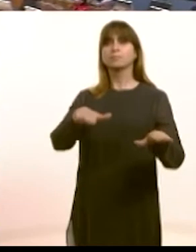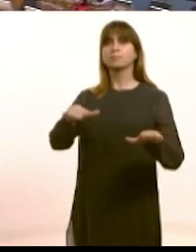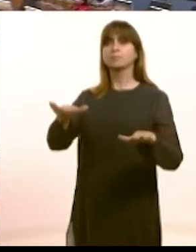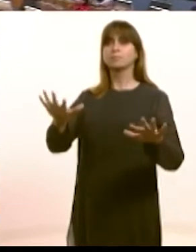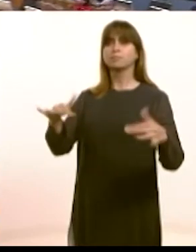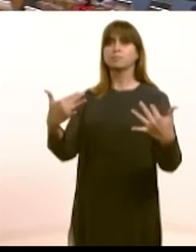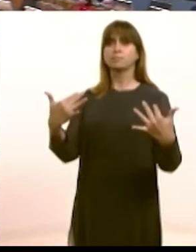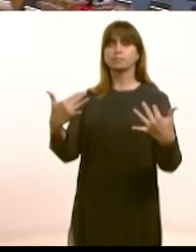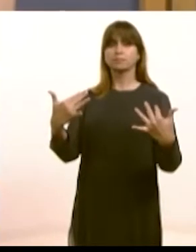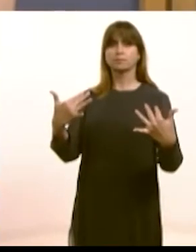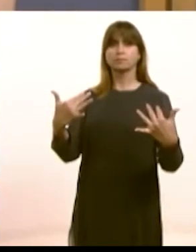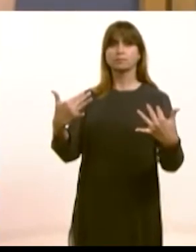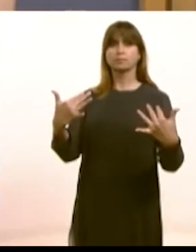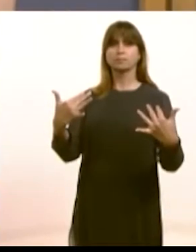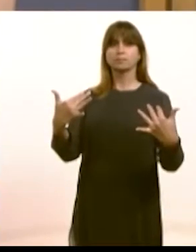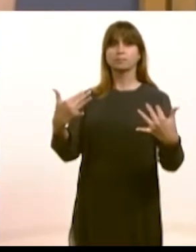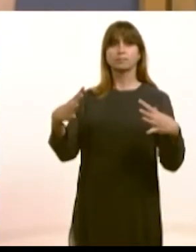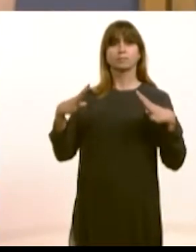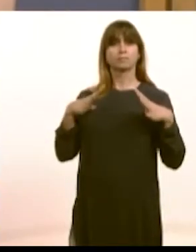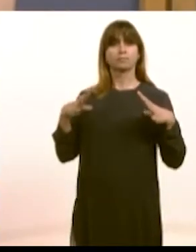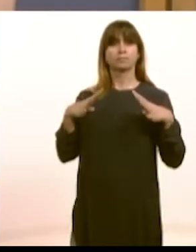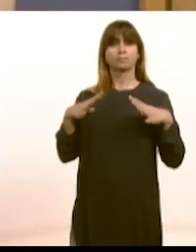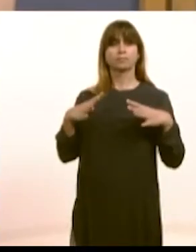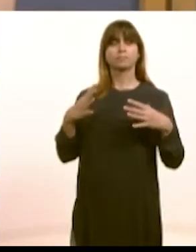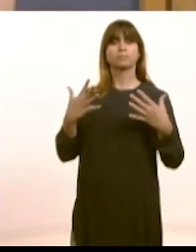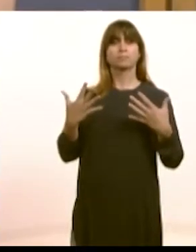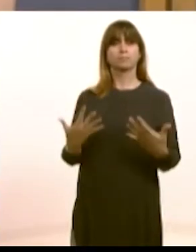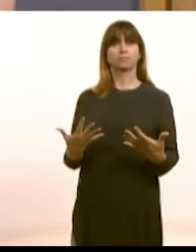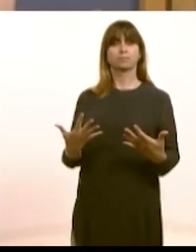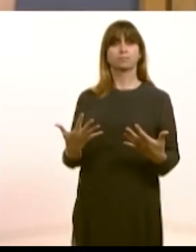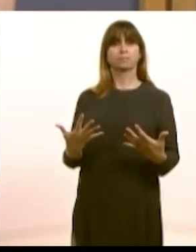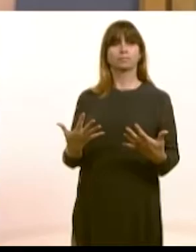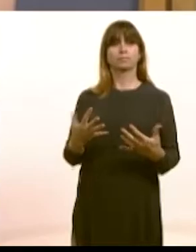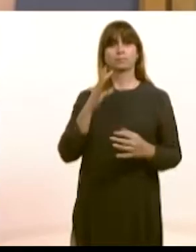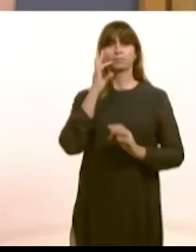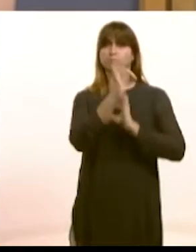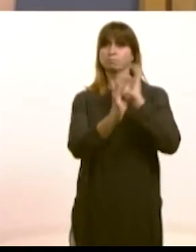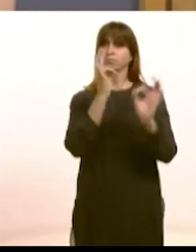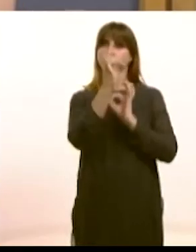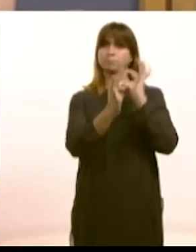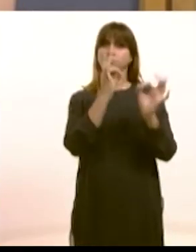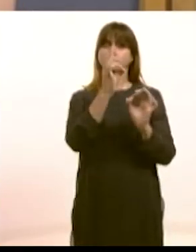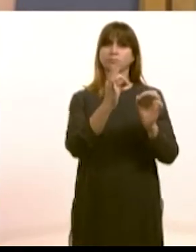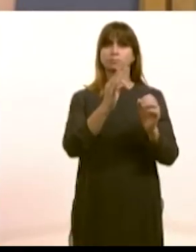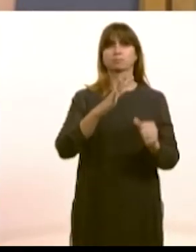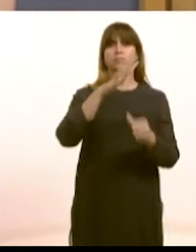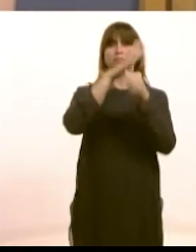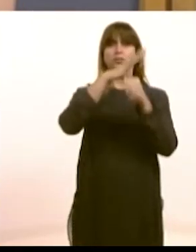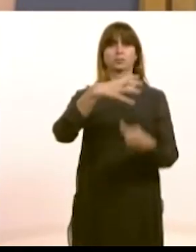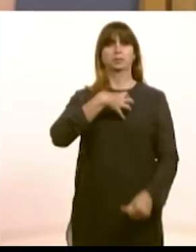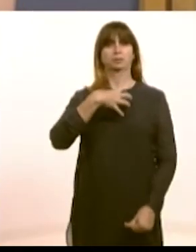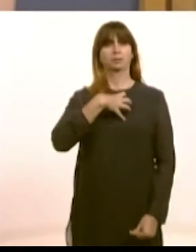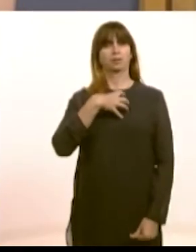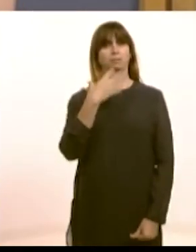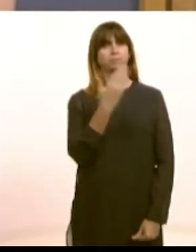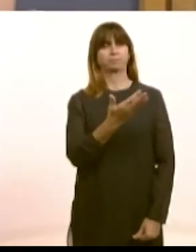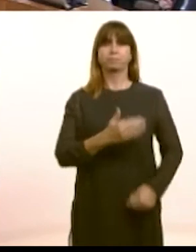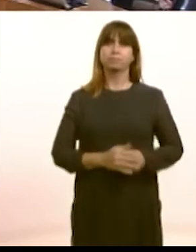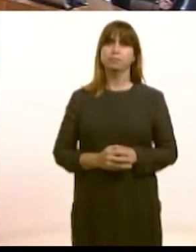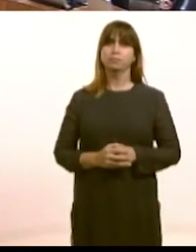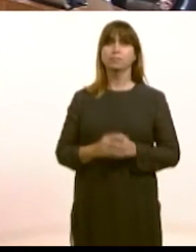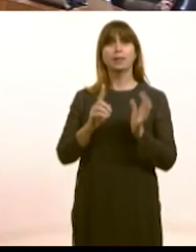call the National Assembly to order, and the first item on our agenda this afternoon is questions to the First Minister. And the first question